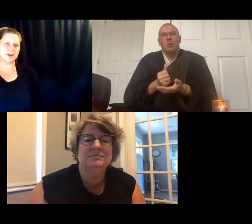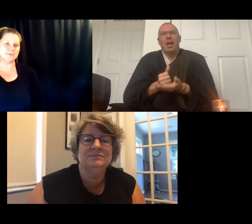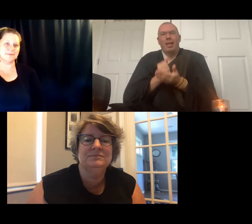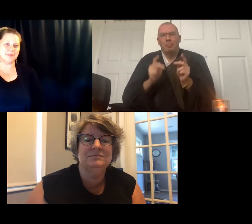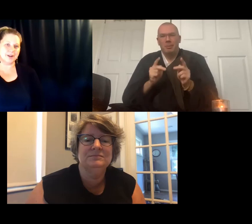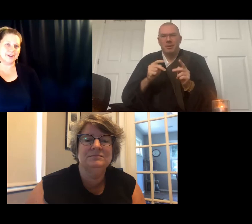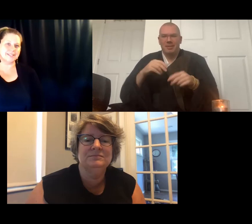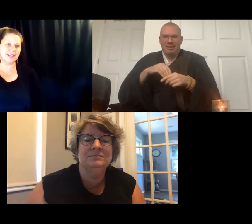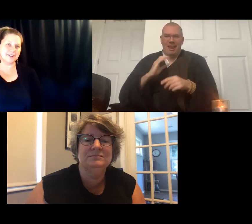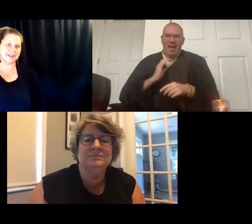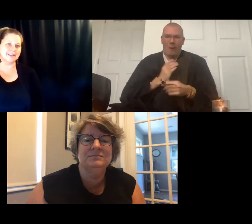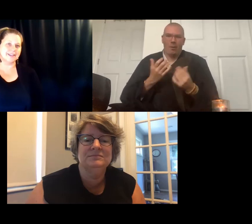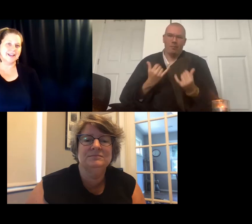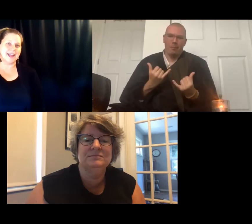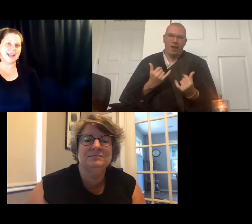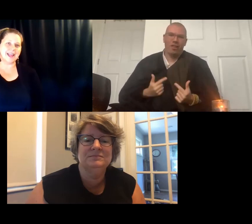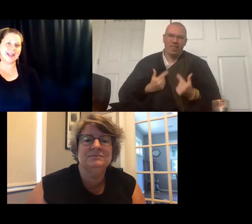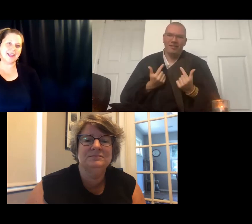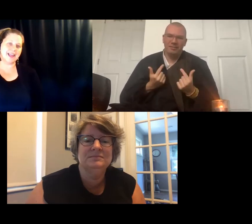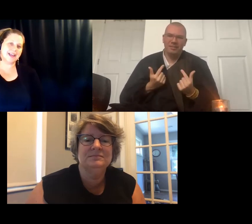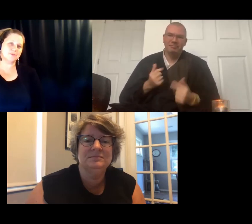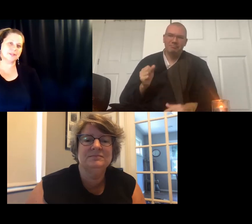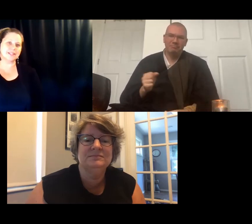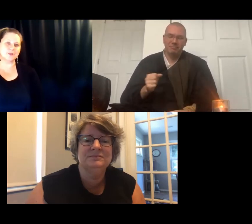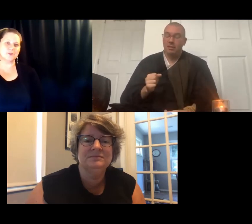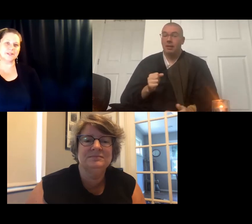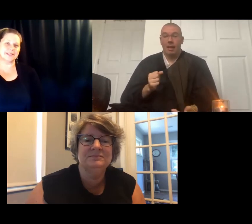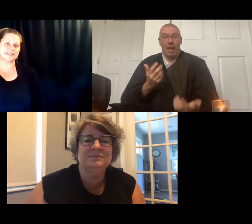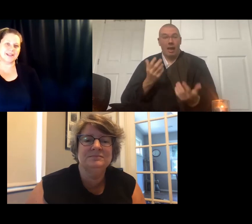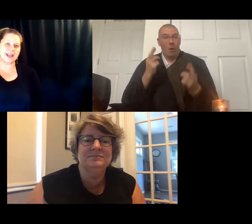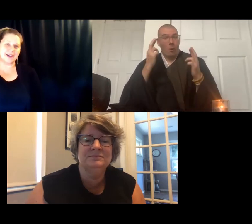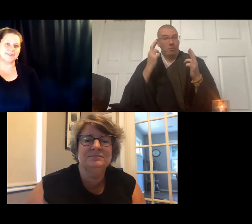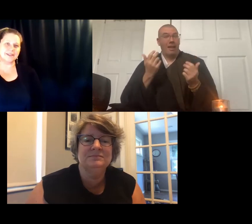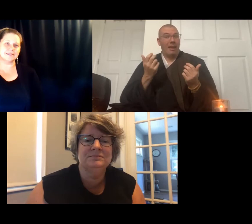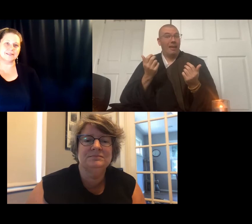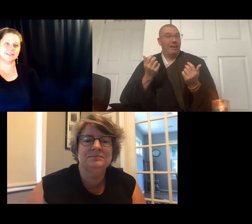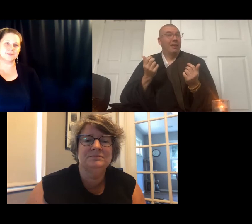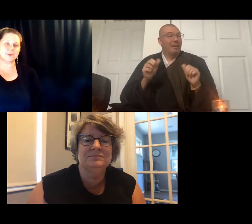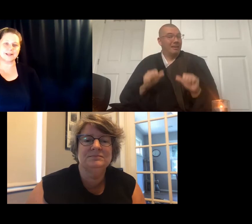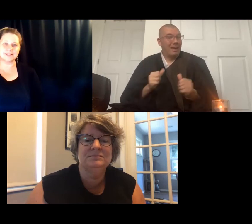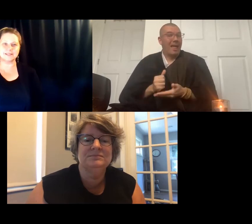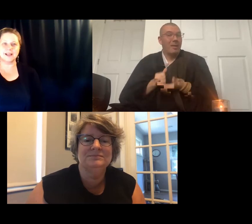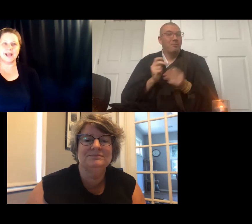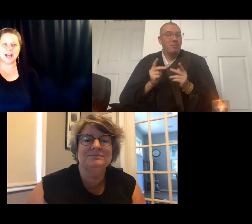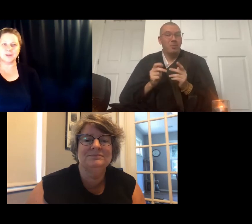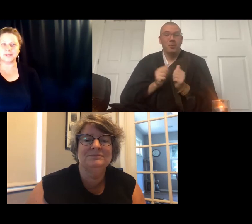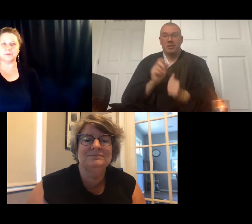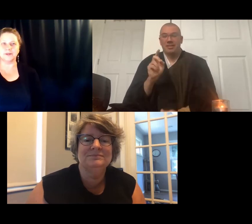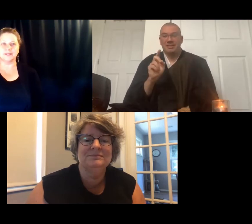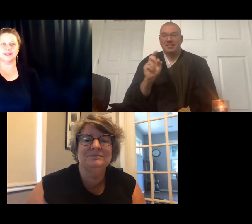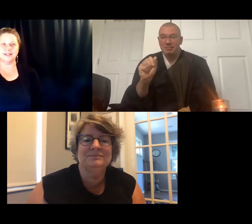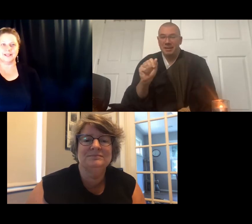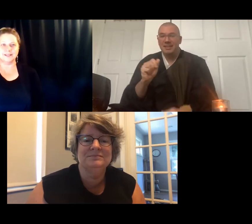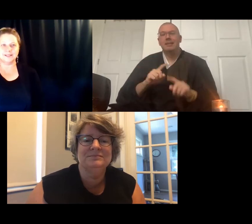moves from area to area. And really the goal is to have this practice help